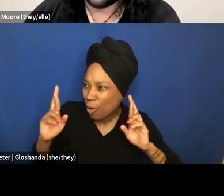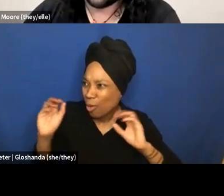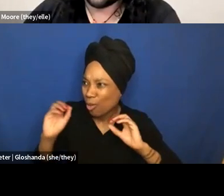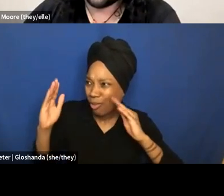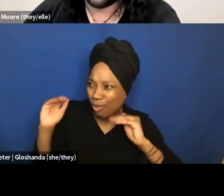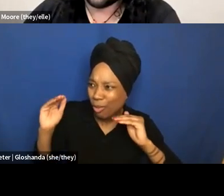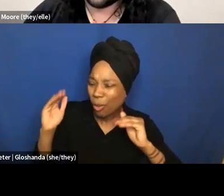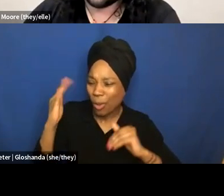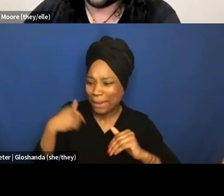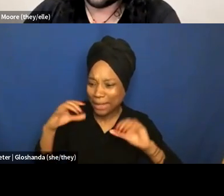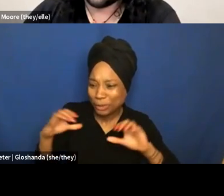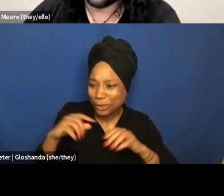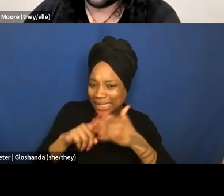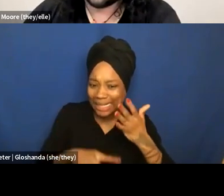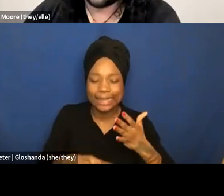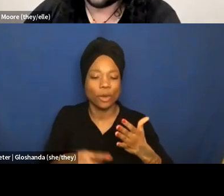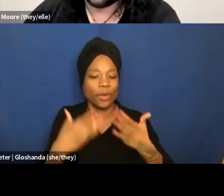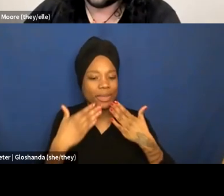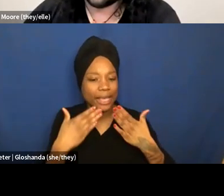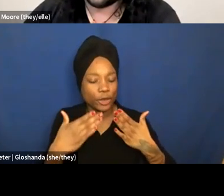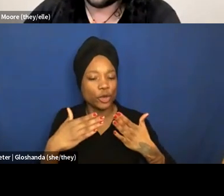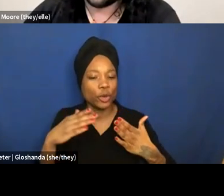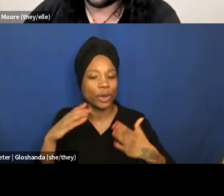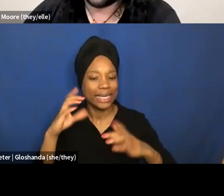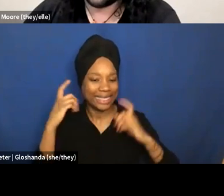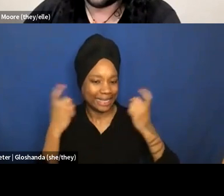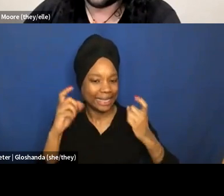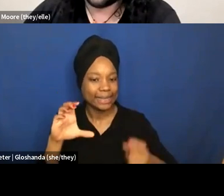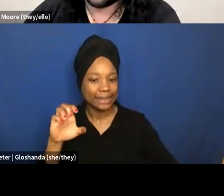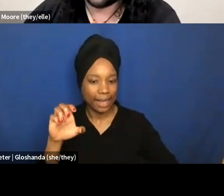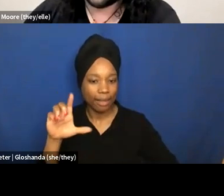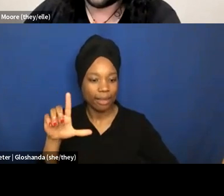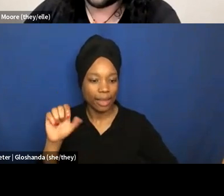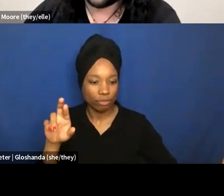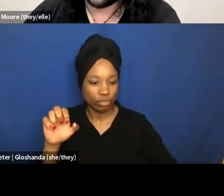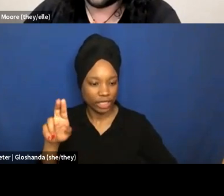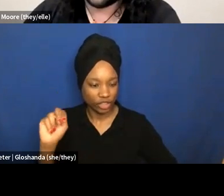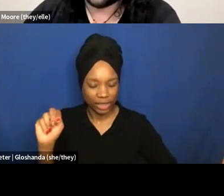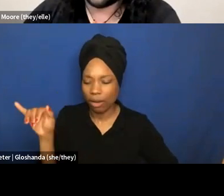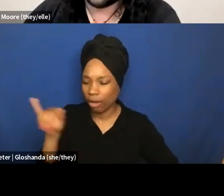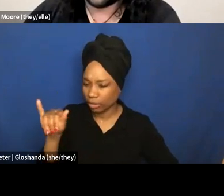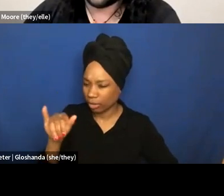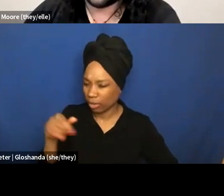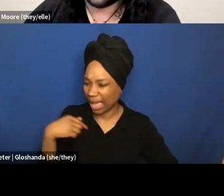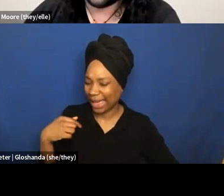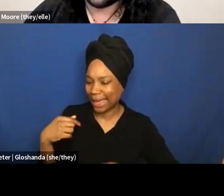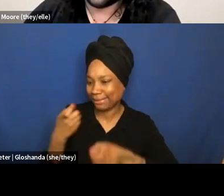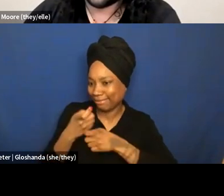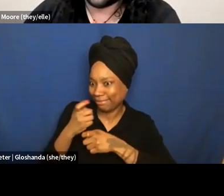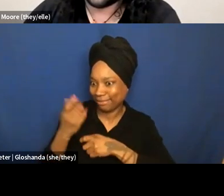So big shout outs to celebration, big shout outs to things like, and I was kind of making a joke about this earlier, but literally just